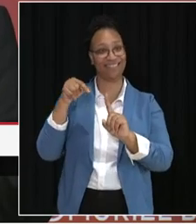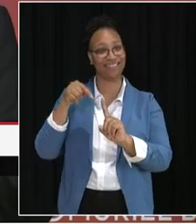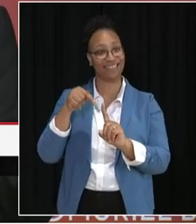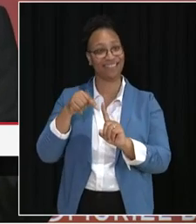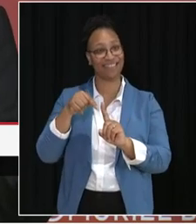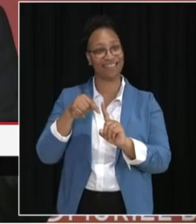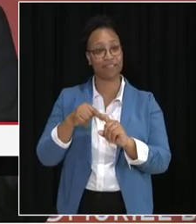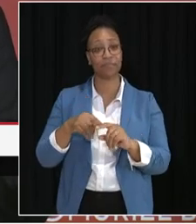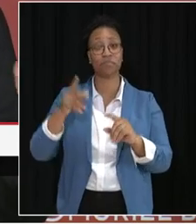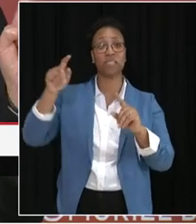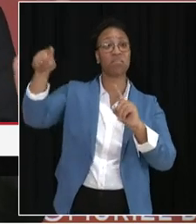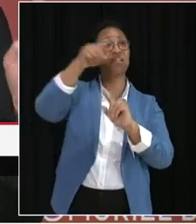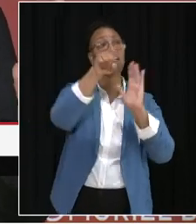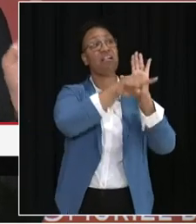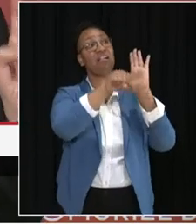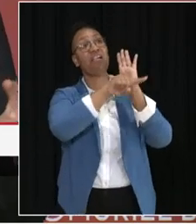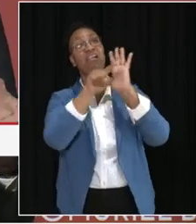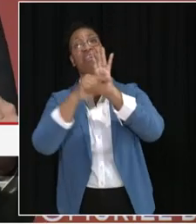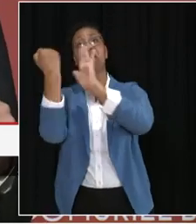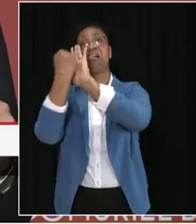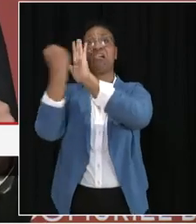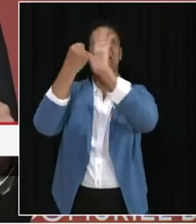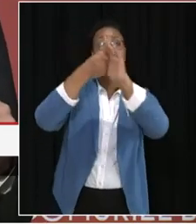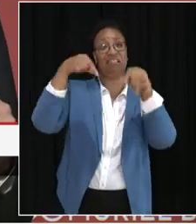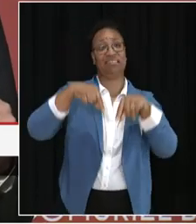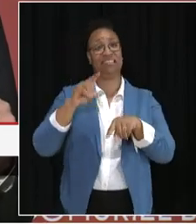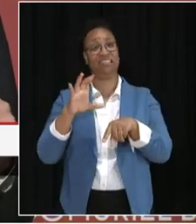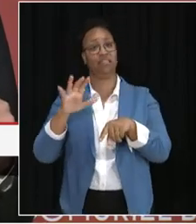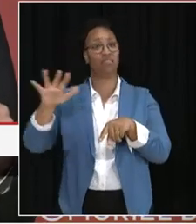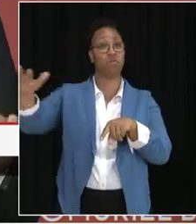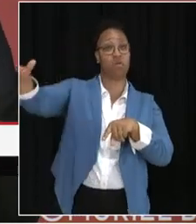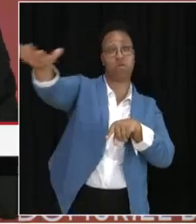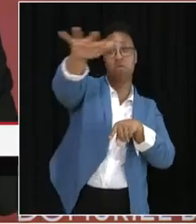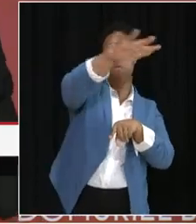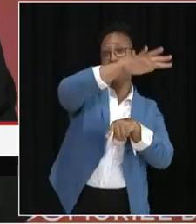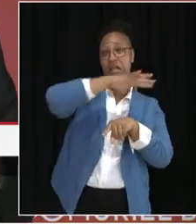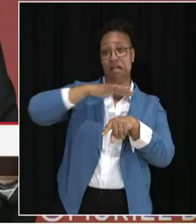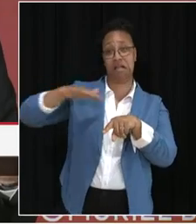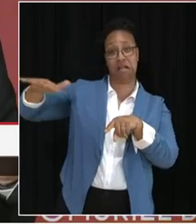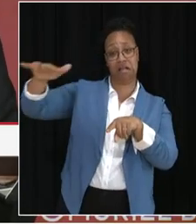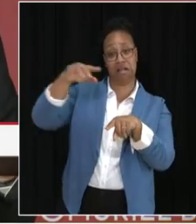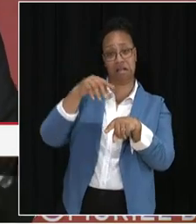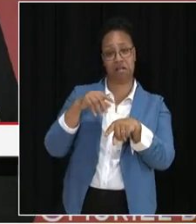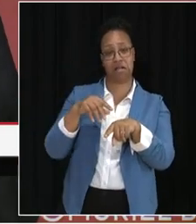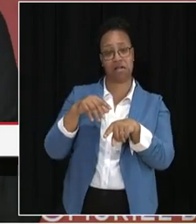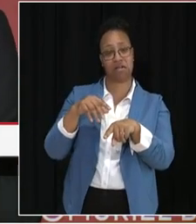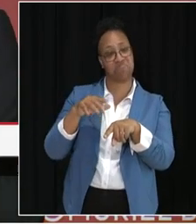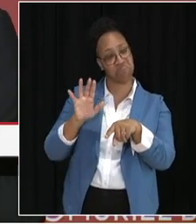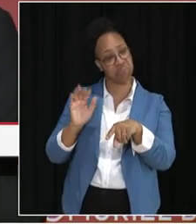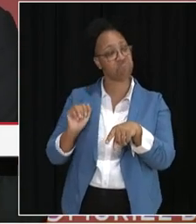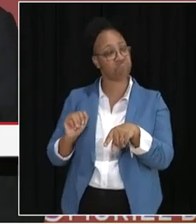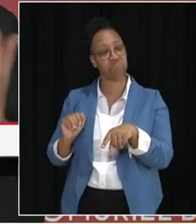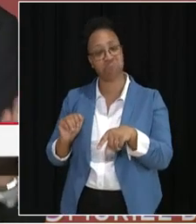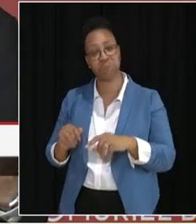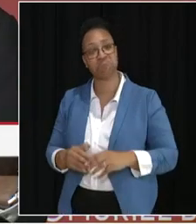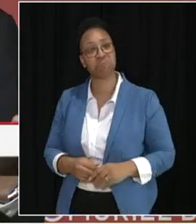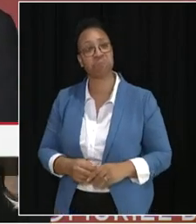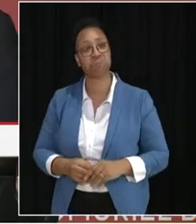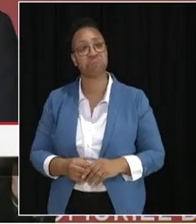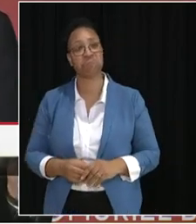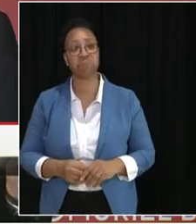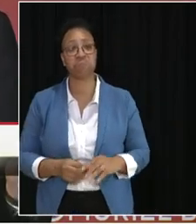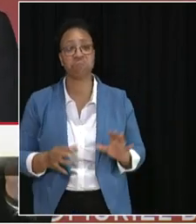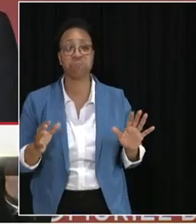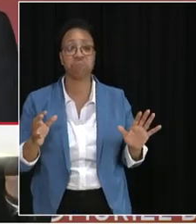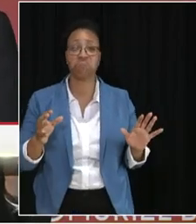lying goes on around us, without a sense of agreement about what's true and